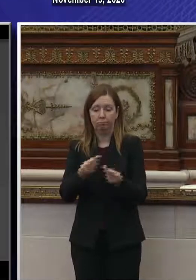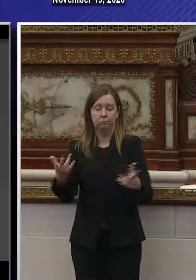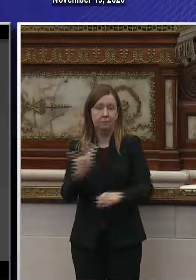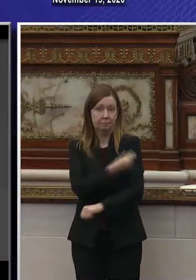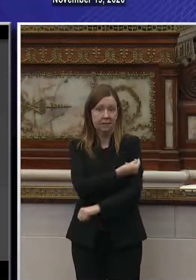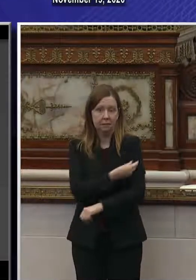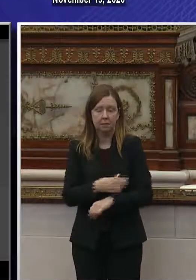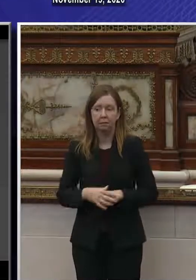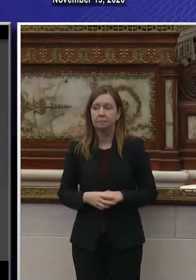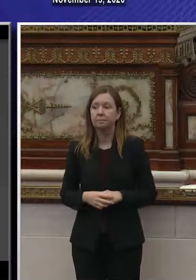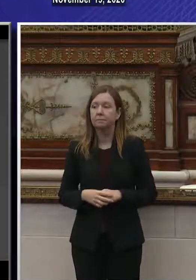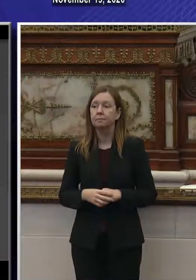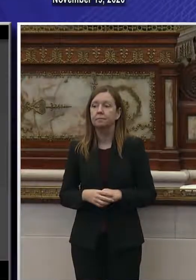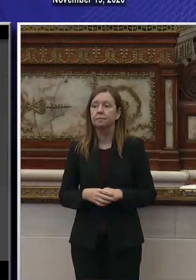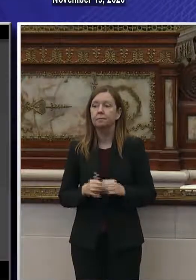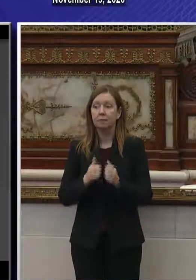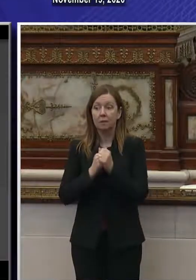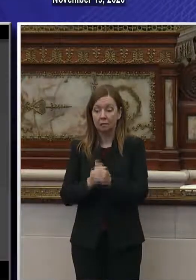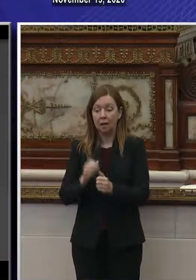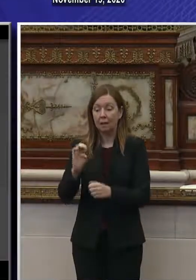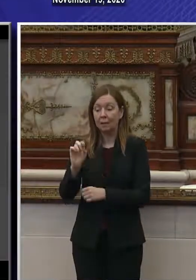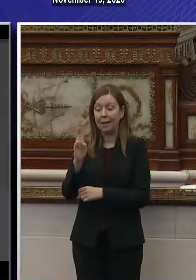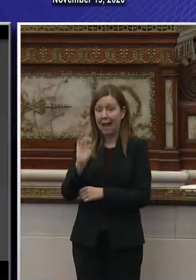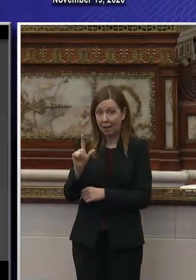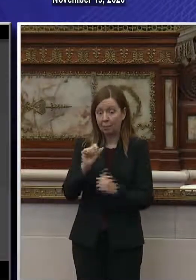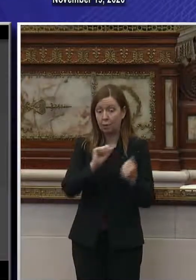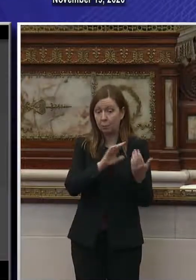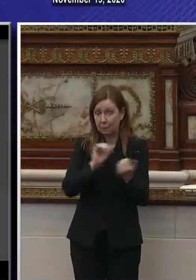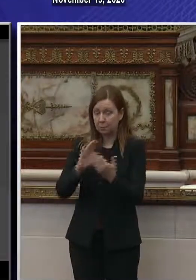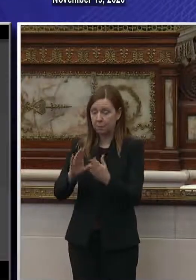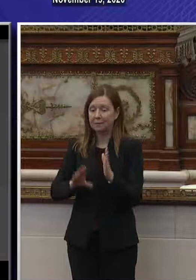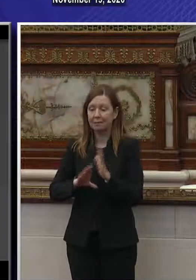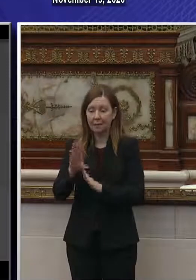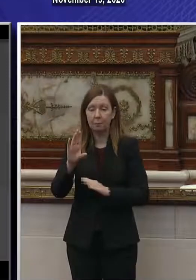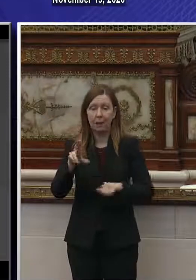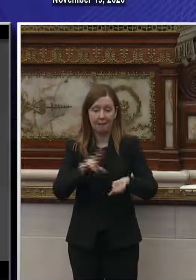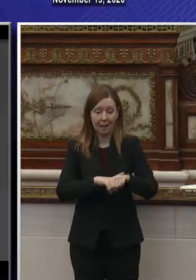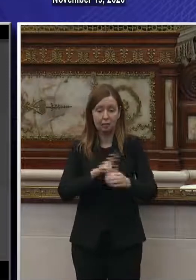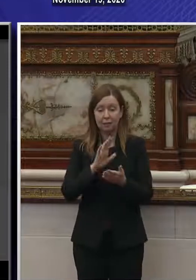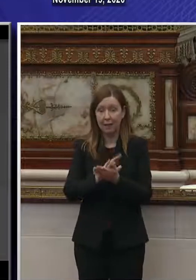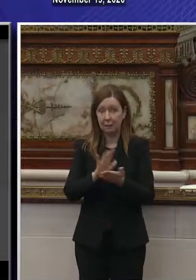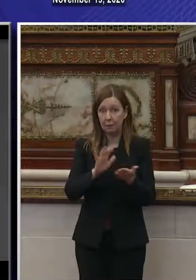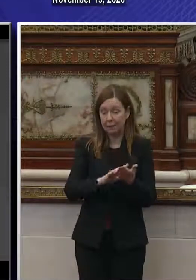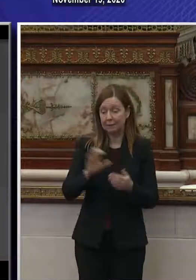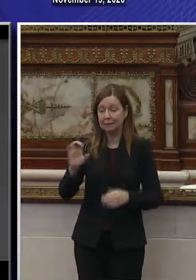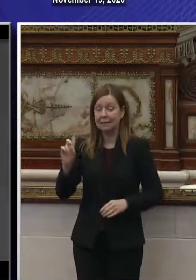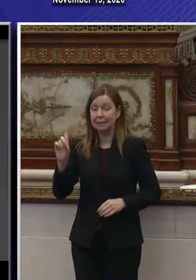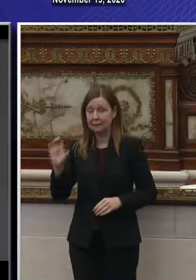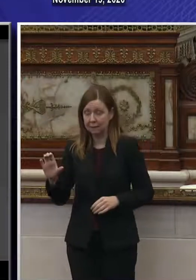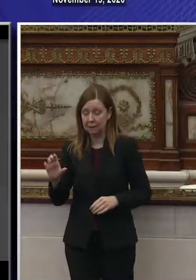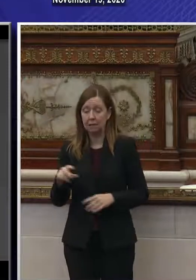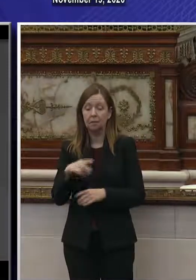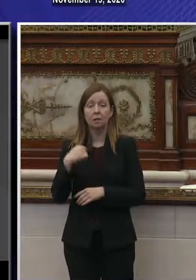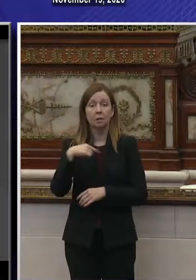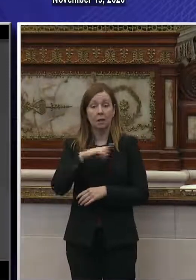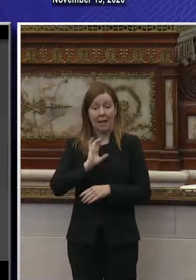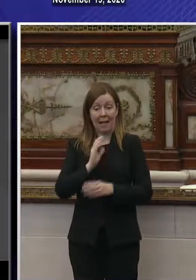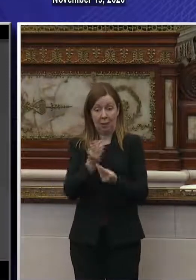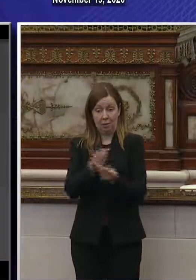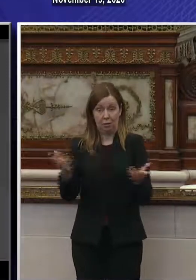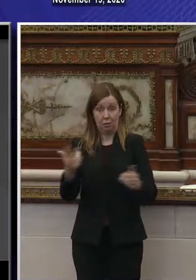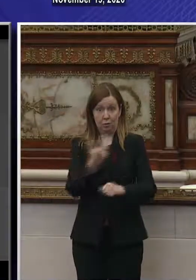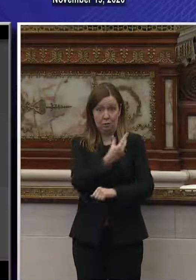distributed. In accordance with ethical principles developed by the National Academy of Medicine and CDC, Penn Medicine's